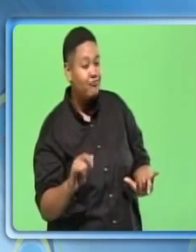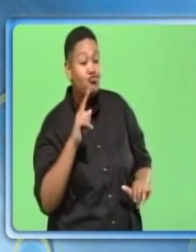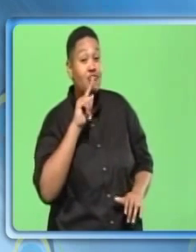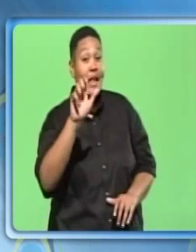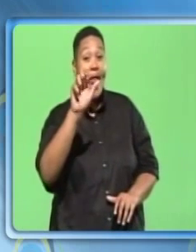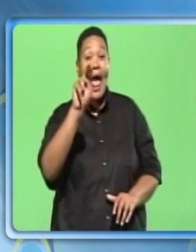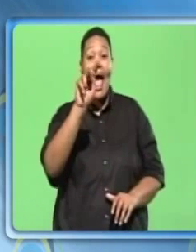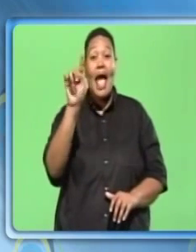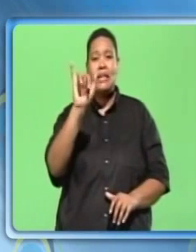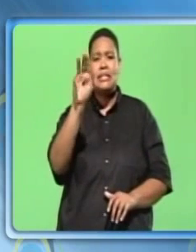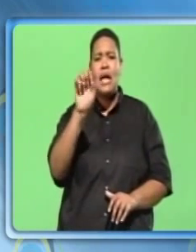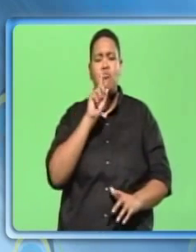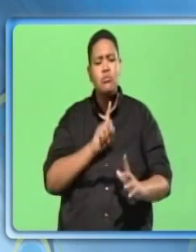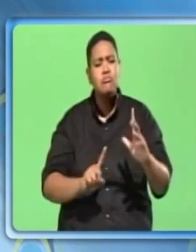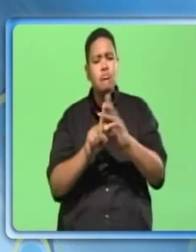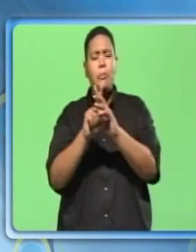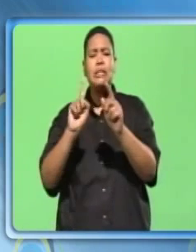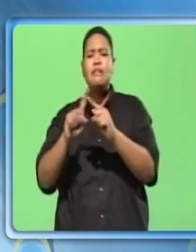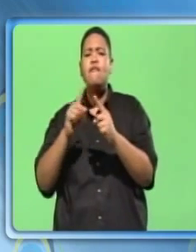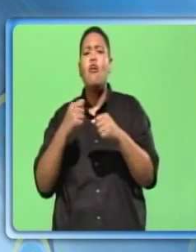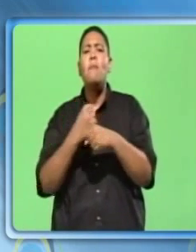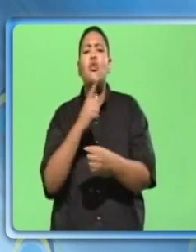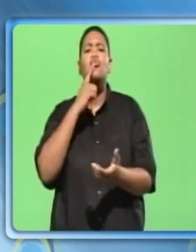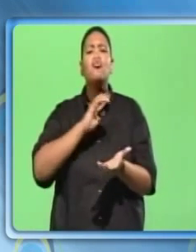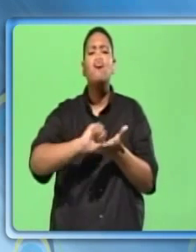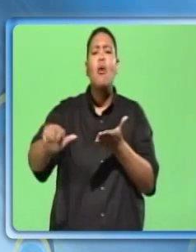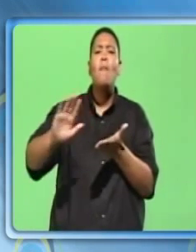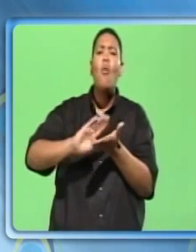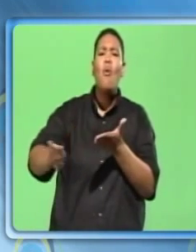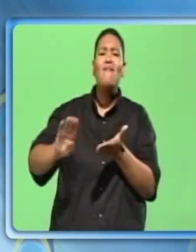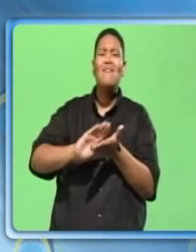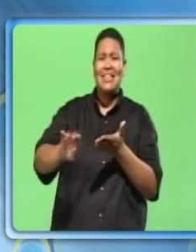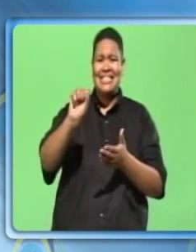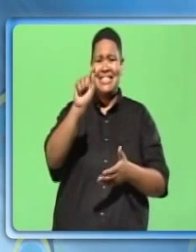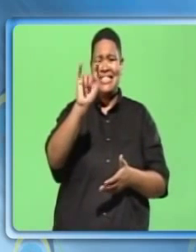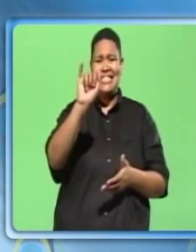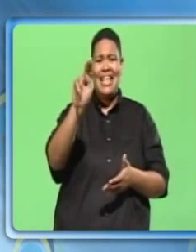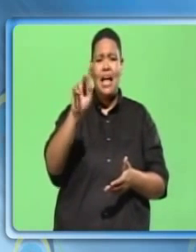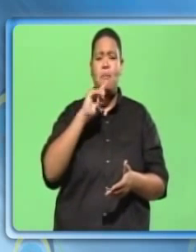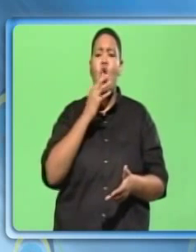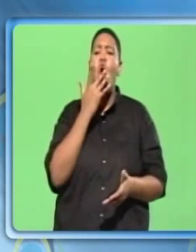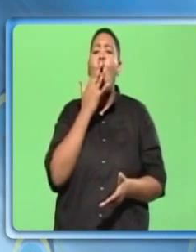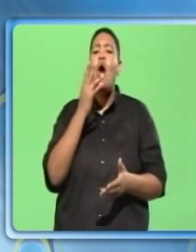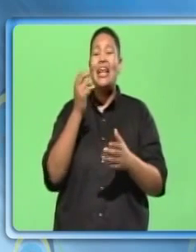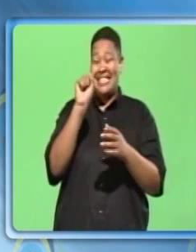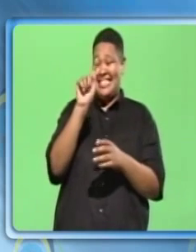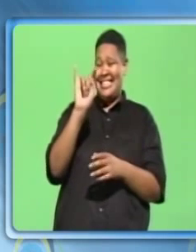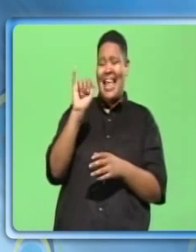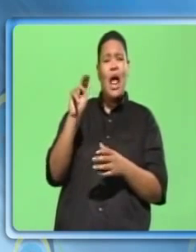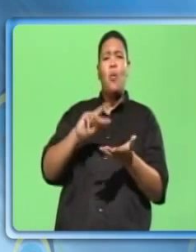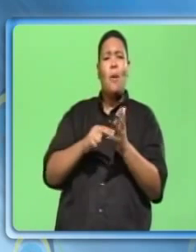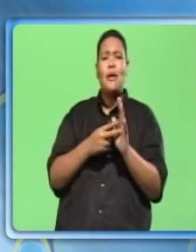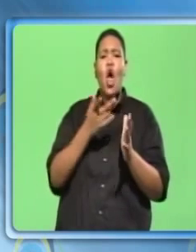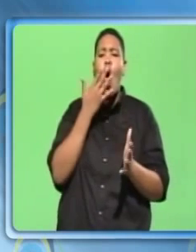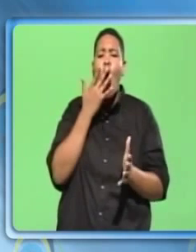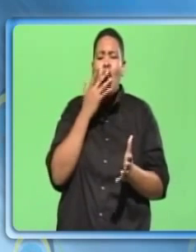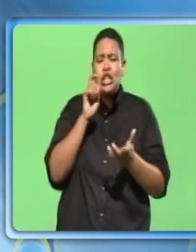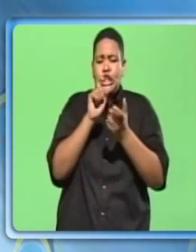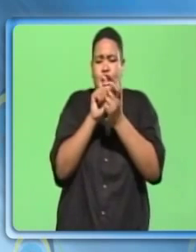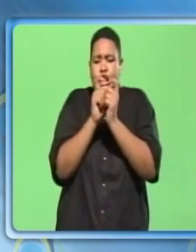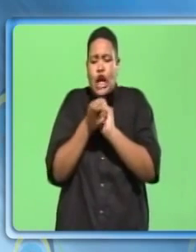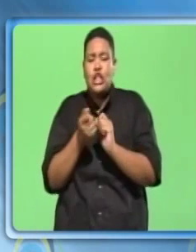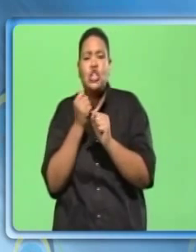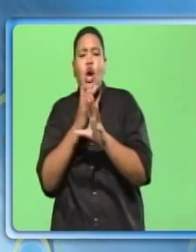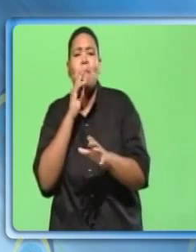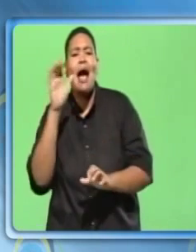present in products used on a daily basis to remove stains. Stains are discolorations caused by the chemical or physical